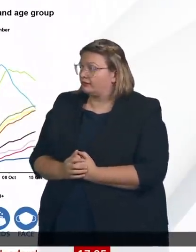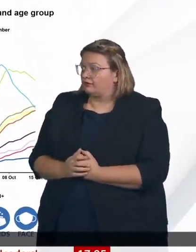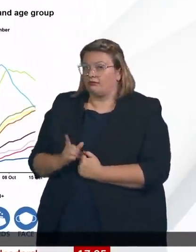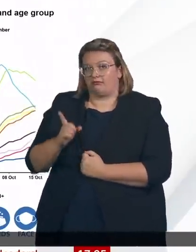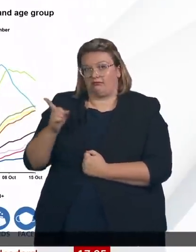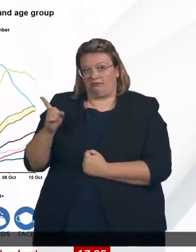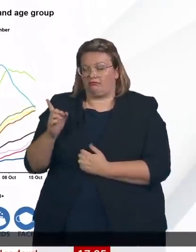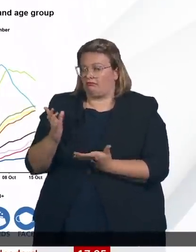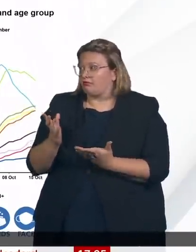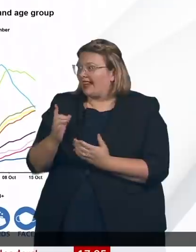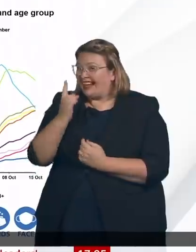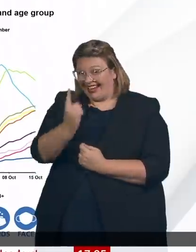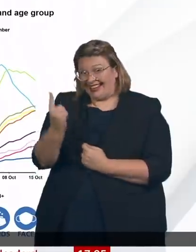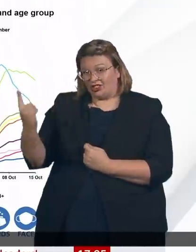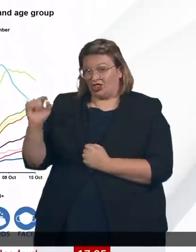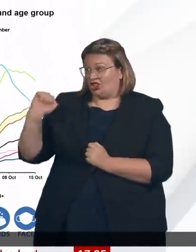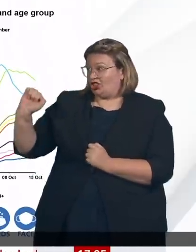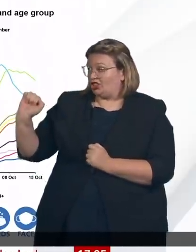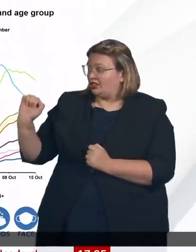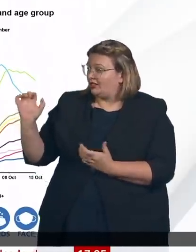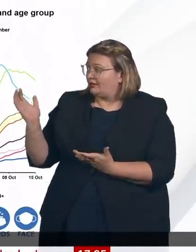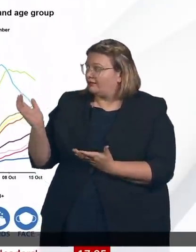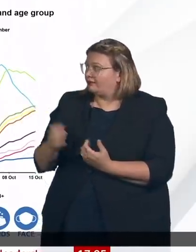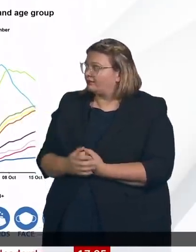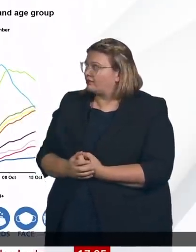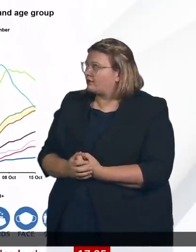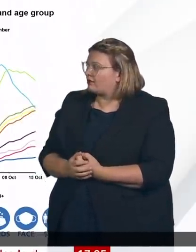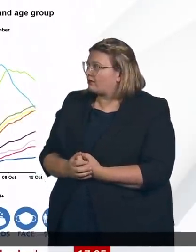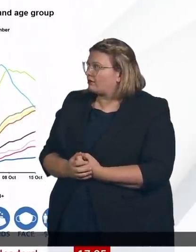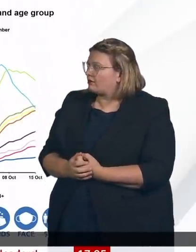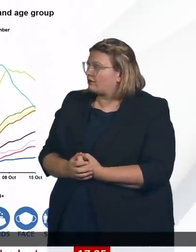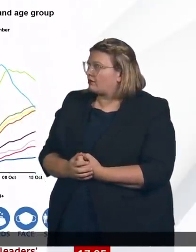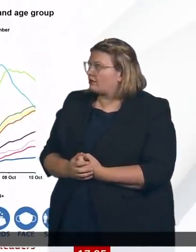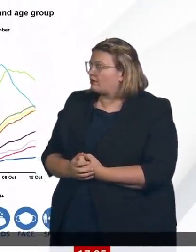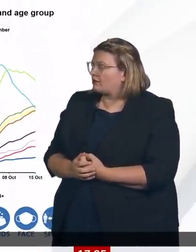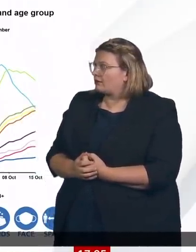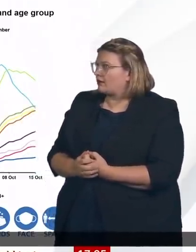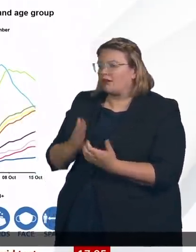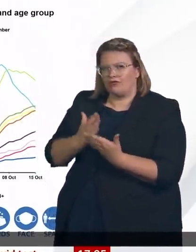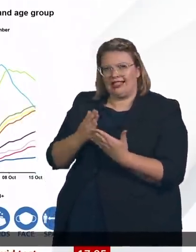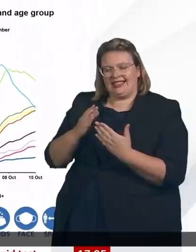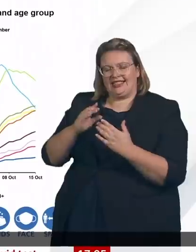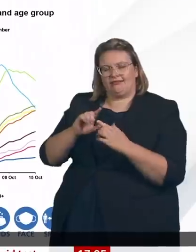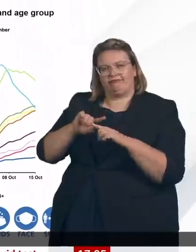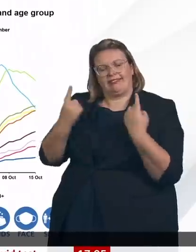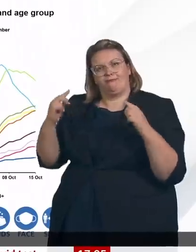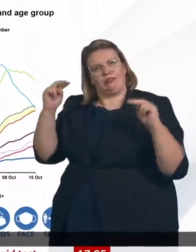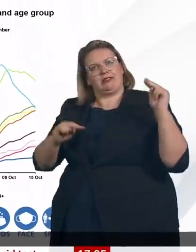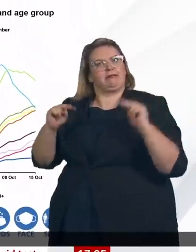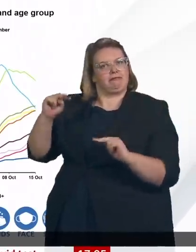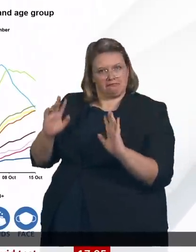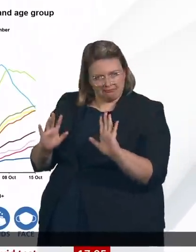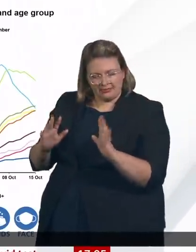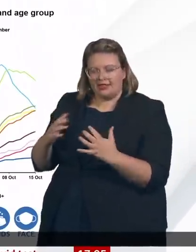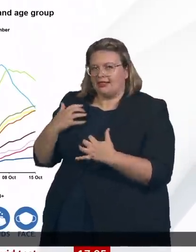these subplots is a contrasting game of 2 halves, in as much that the 10